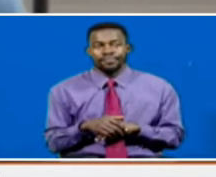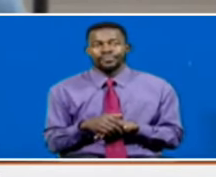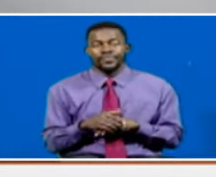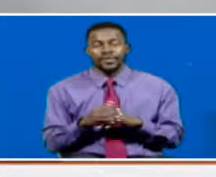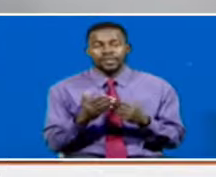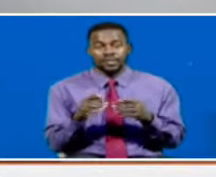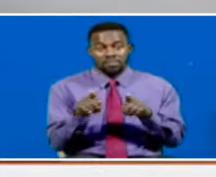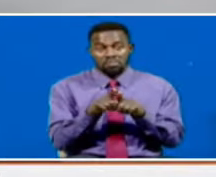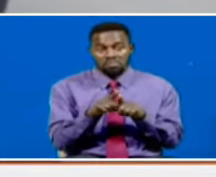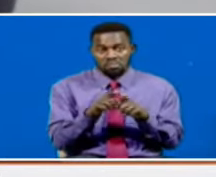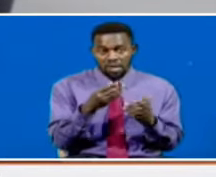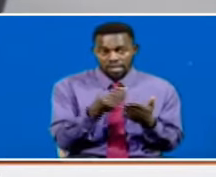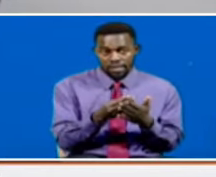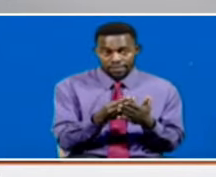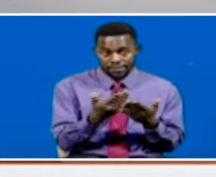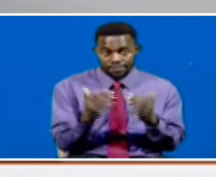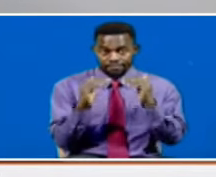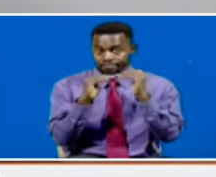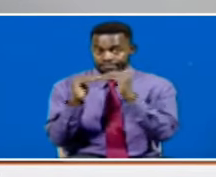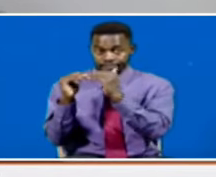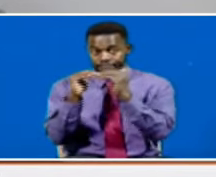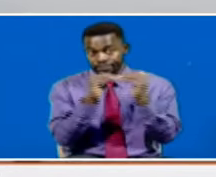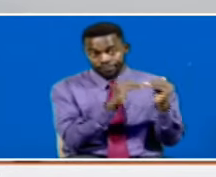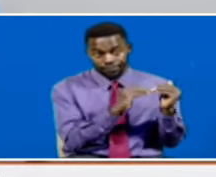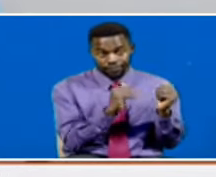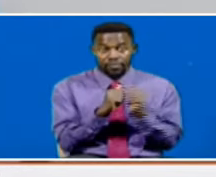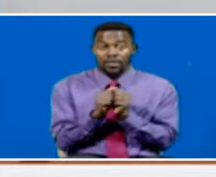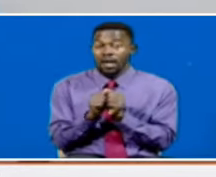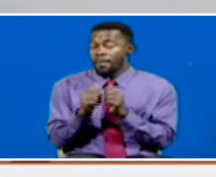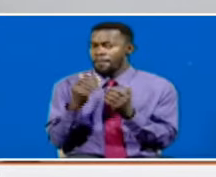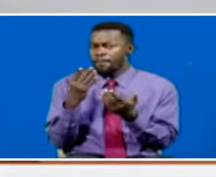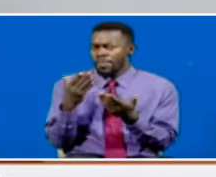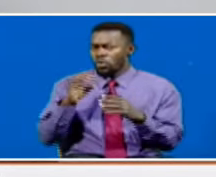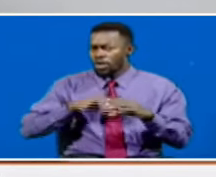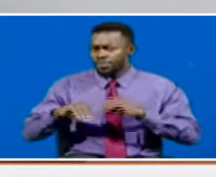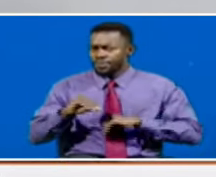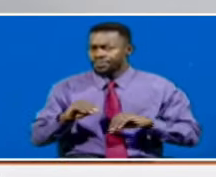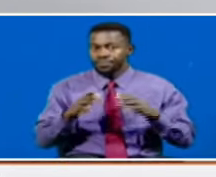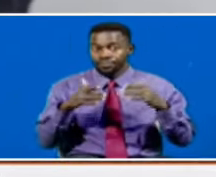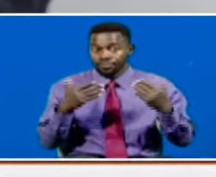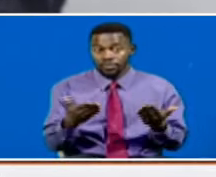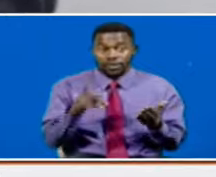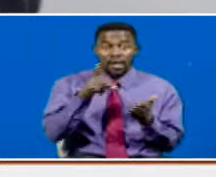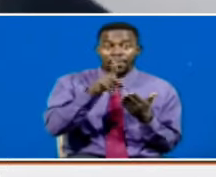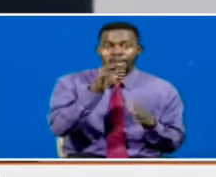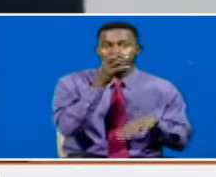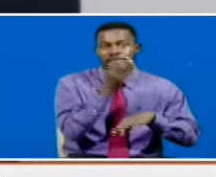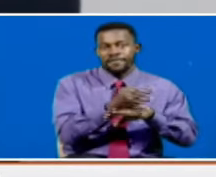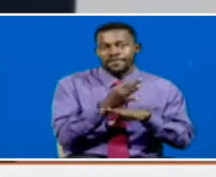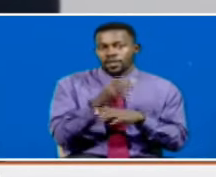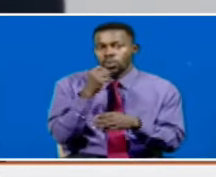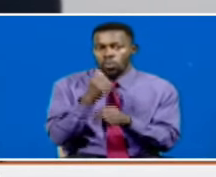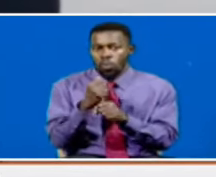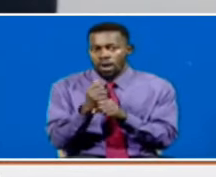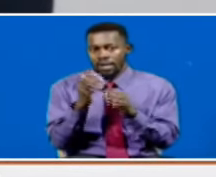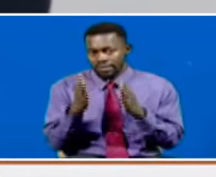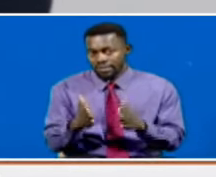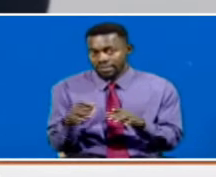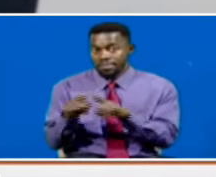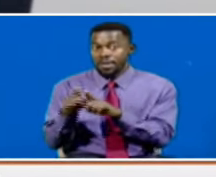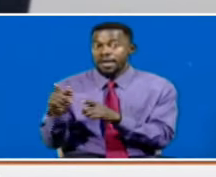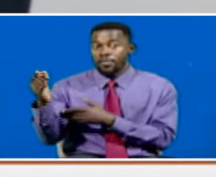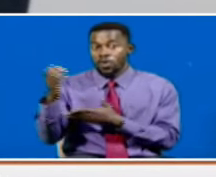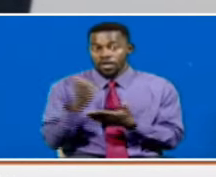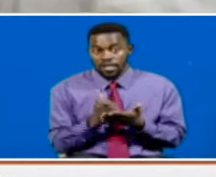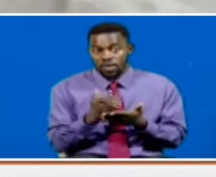like amount. The monies were allegedly fraudulently paid as salaries and gratuity to persons purportedly employed by the National Museum